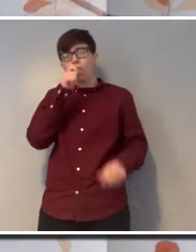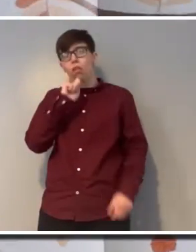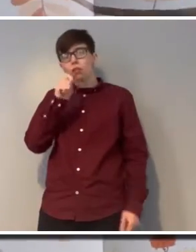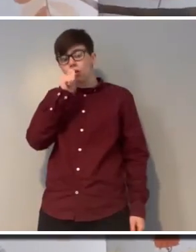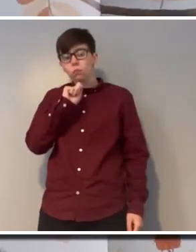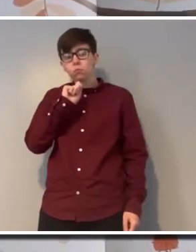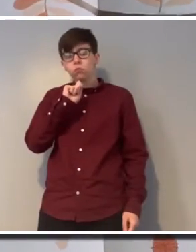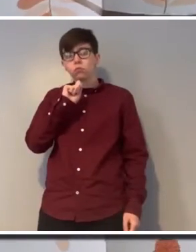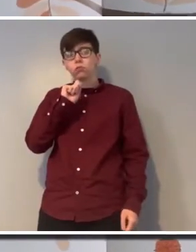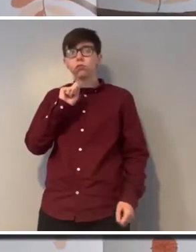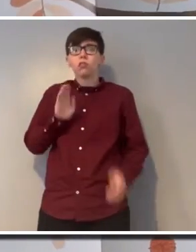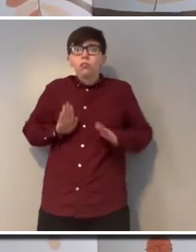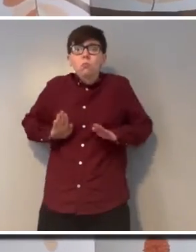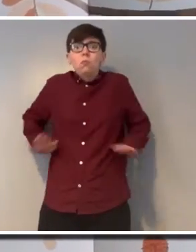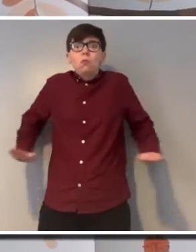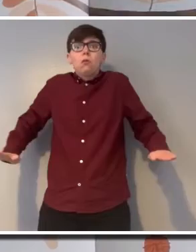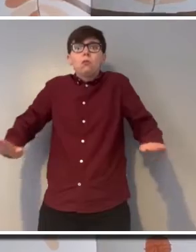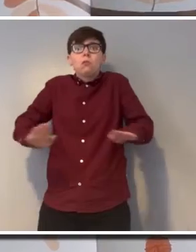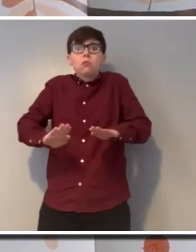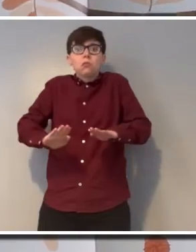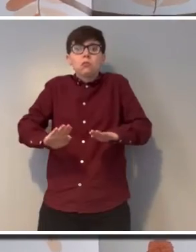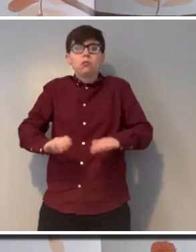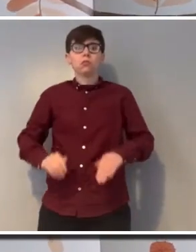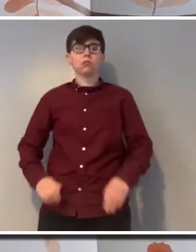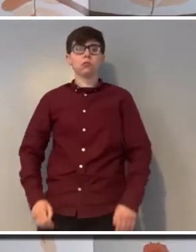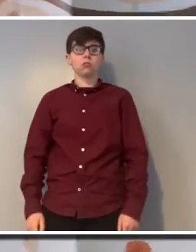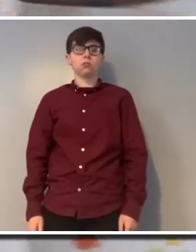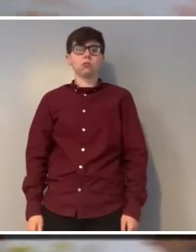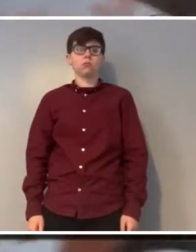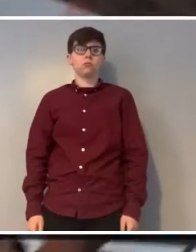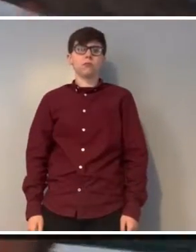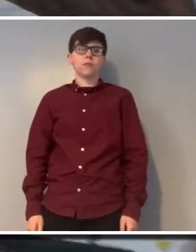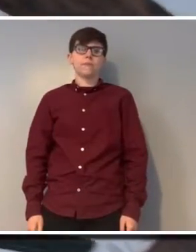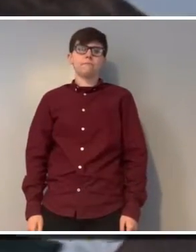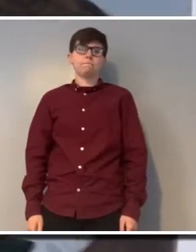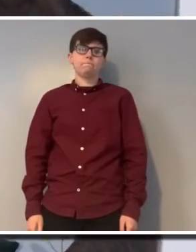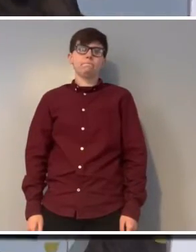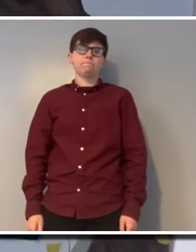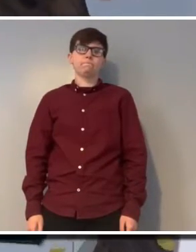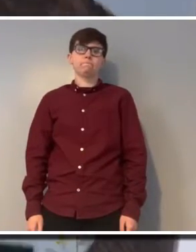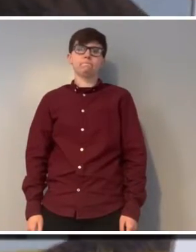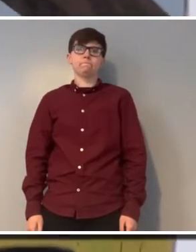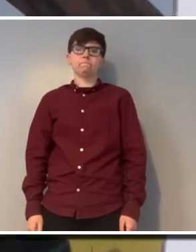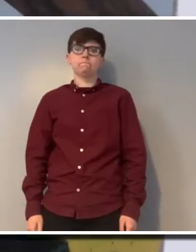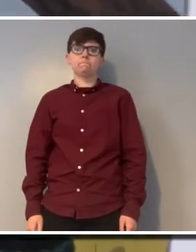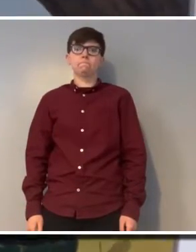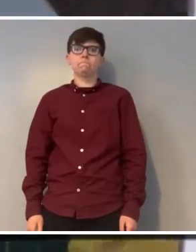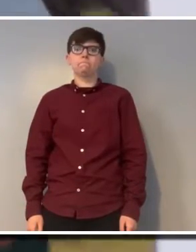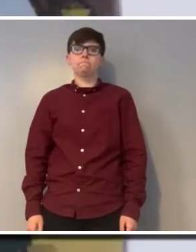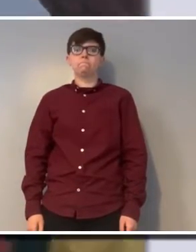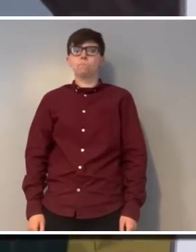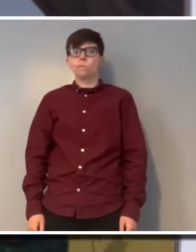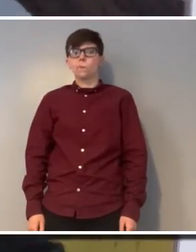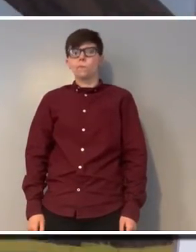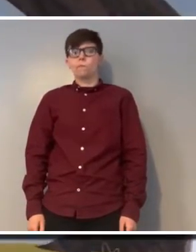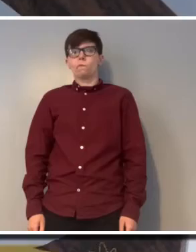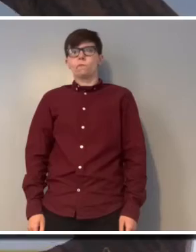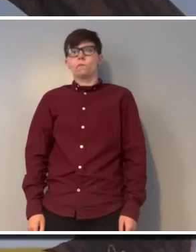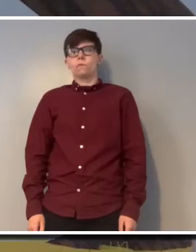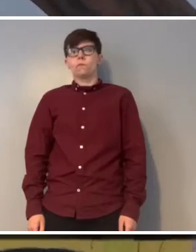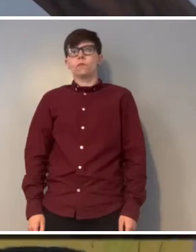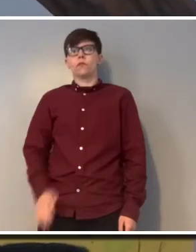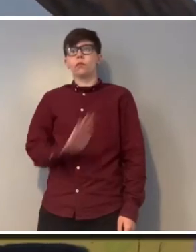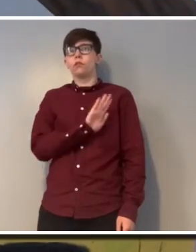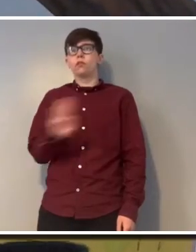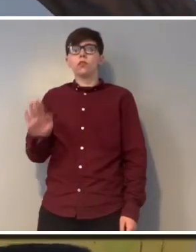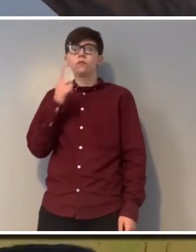He wouldn't wake till after dark. He missed our ice creams in the